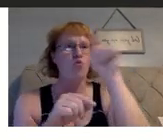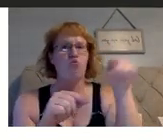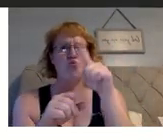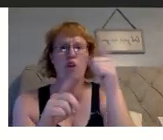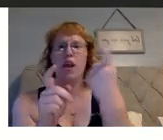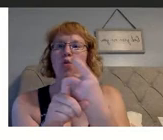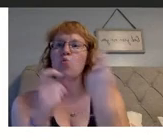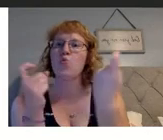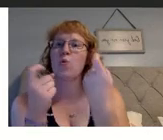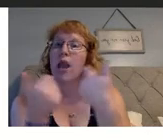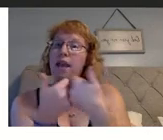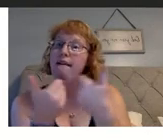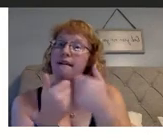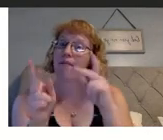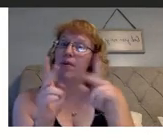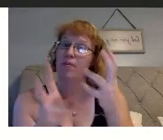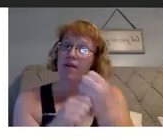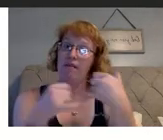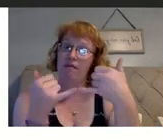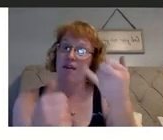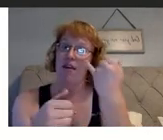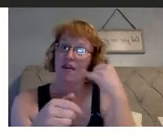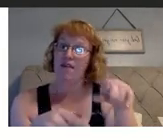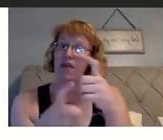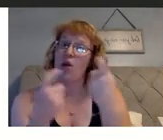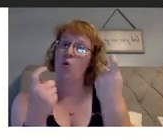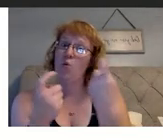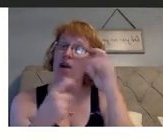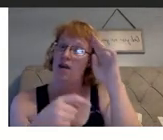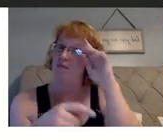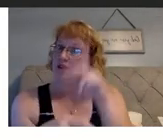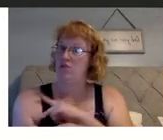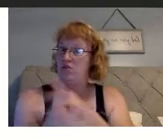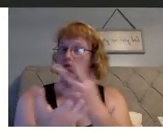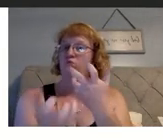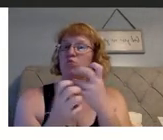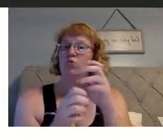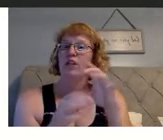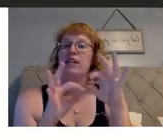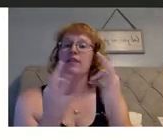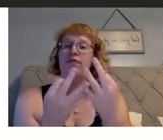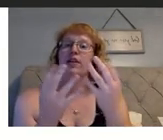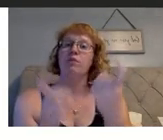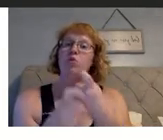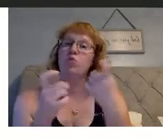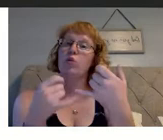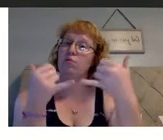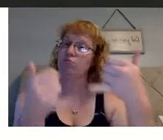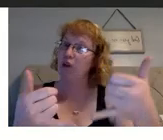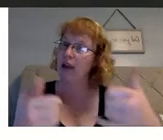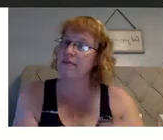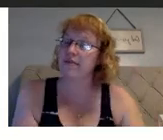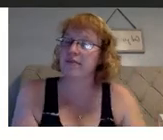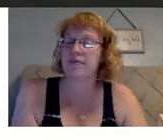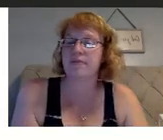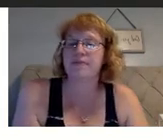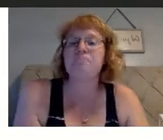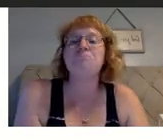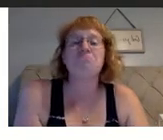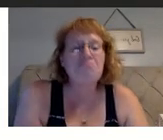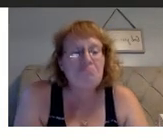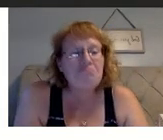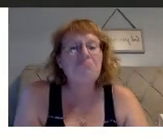some games. People get prizes if they win. Mr. Kinder wants the family to win prizes.